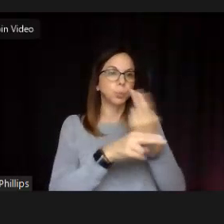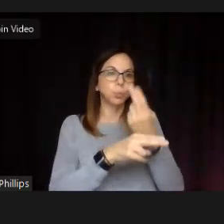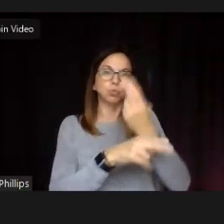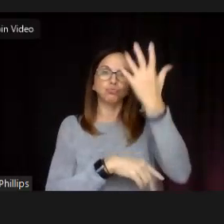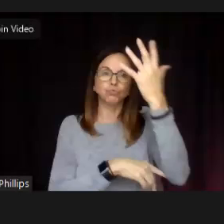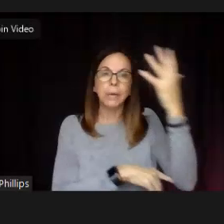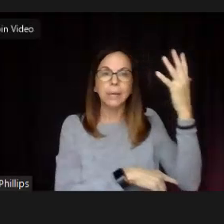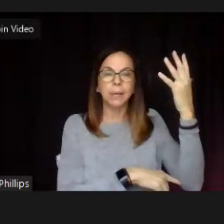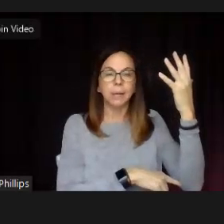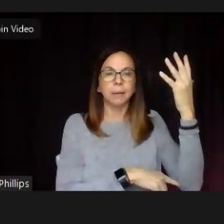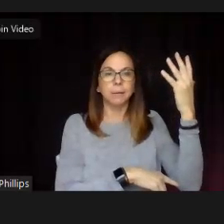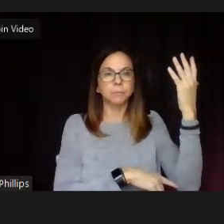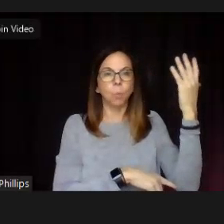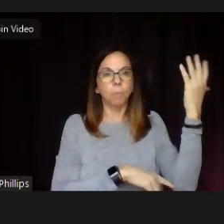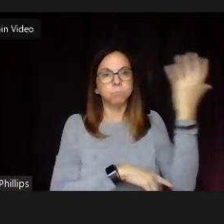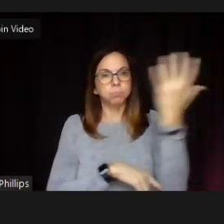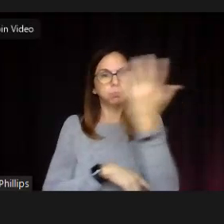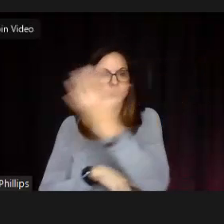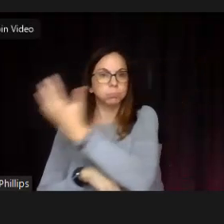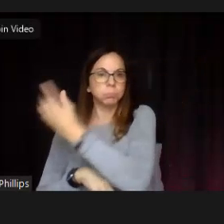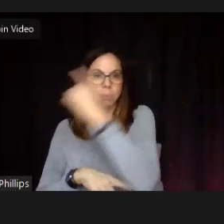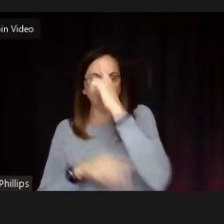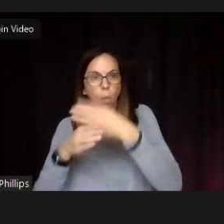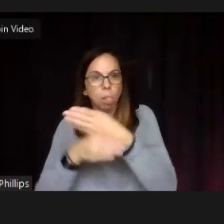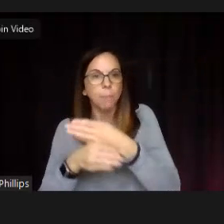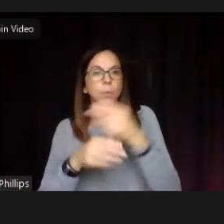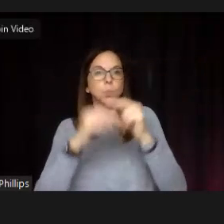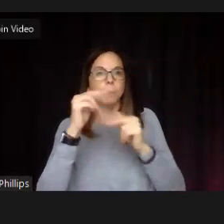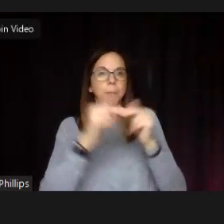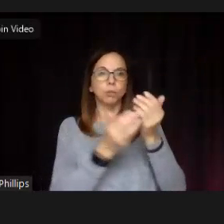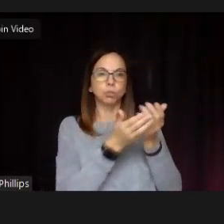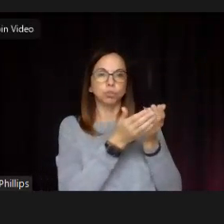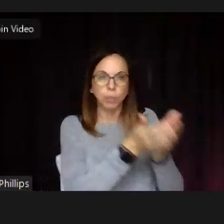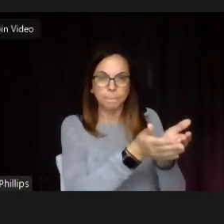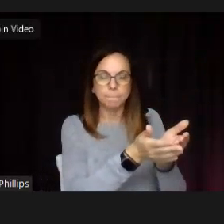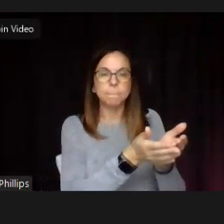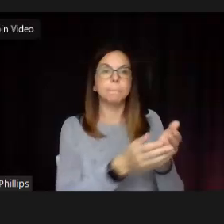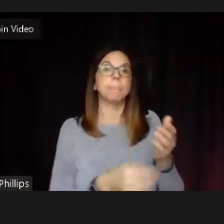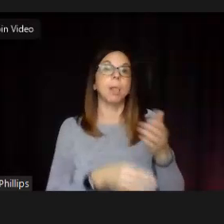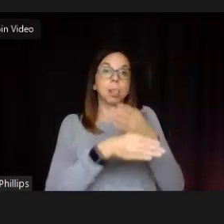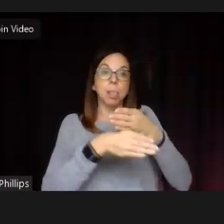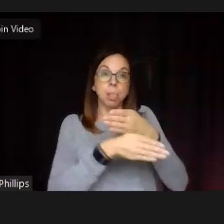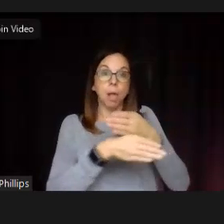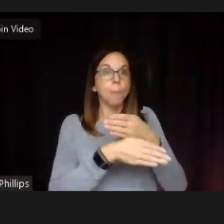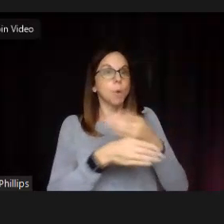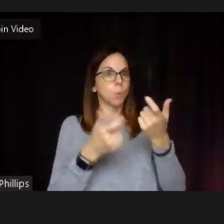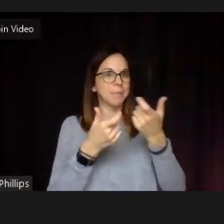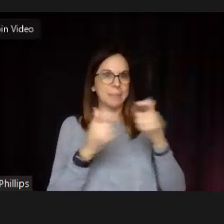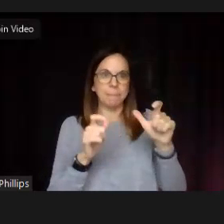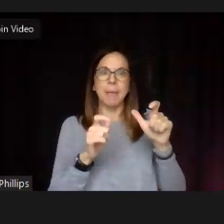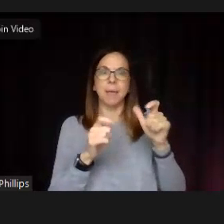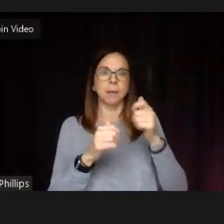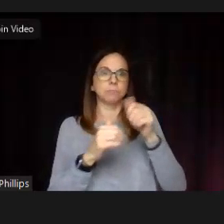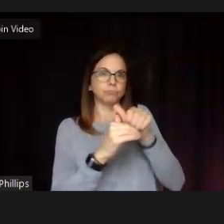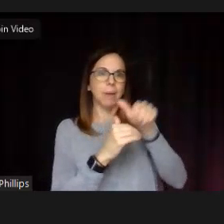cut down trees and use those for lumber to build ships. Lumber was a huge export back to